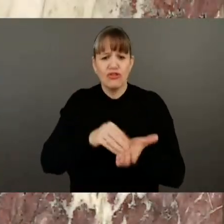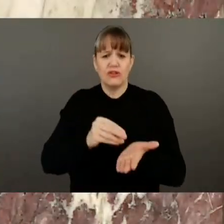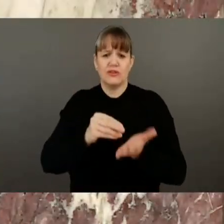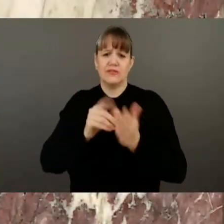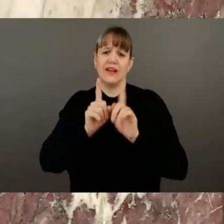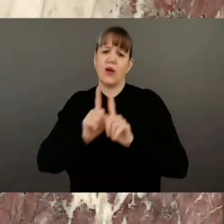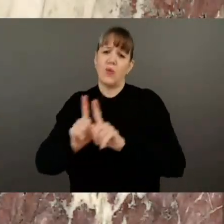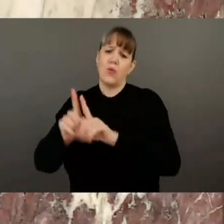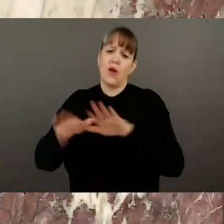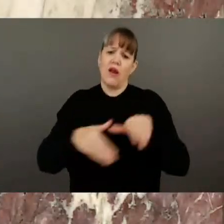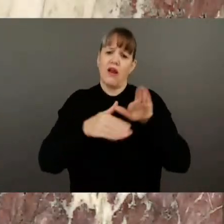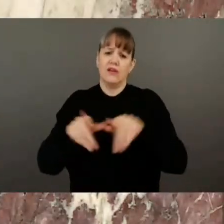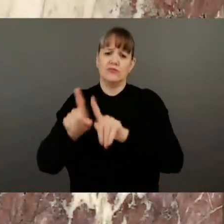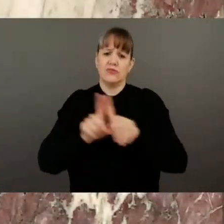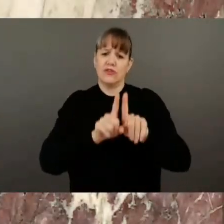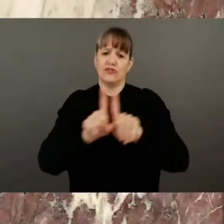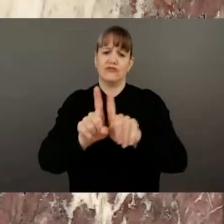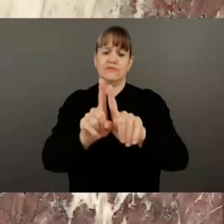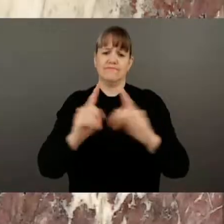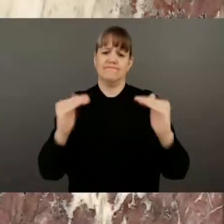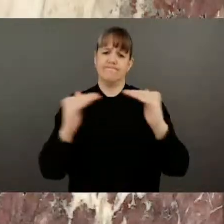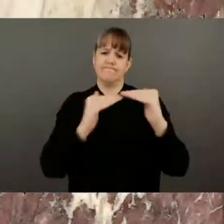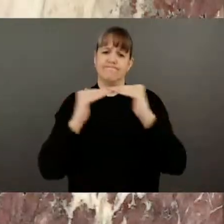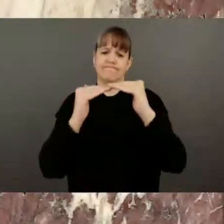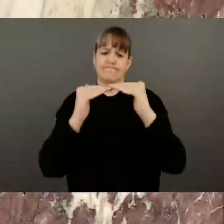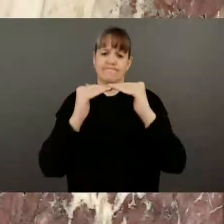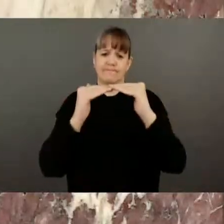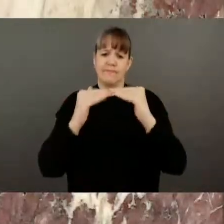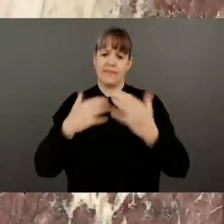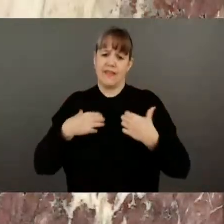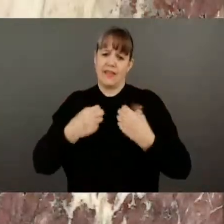together. Thank you, Honourable Speaker.